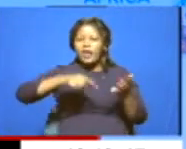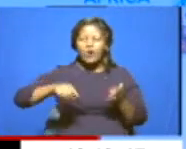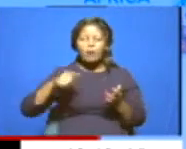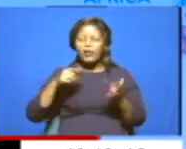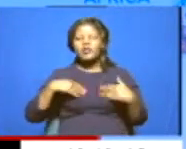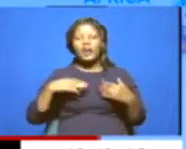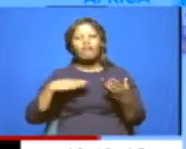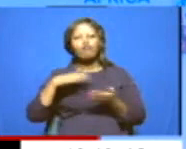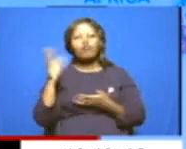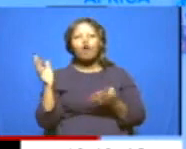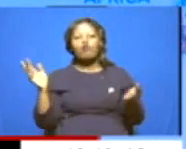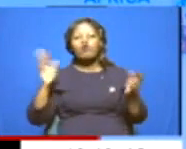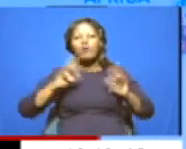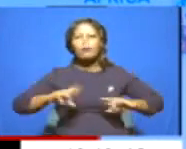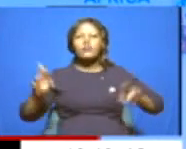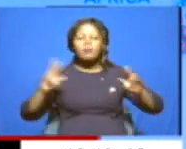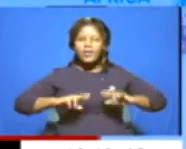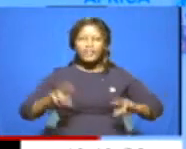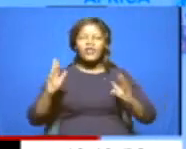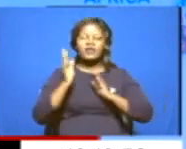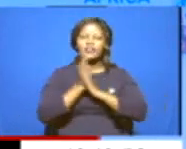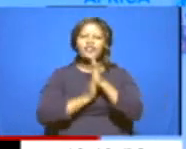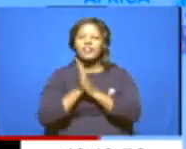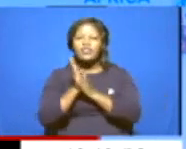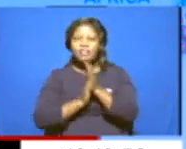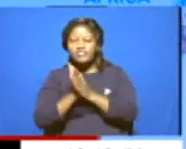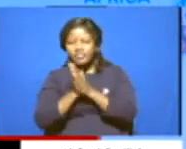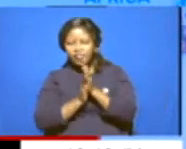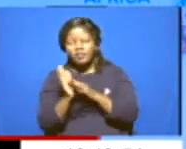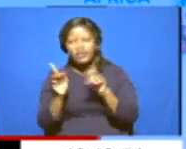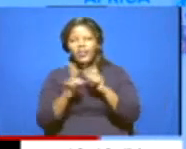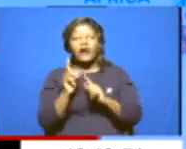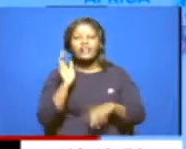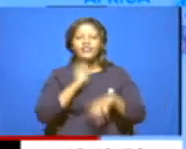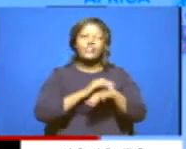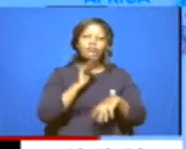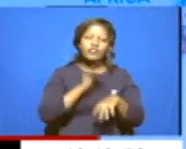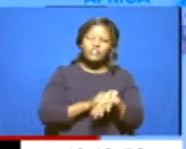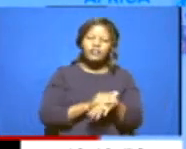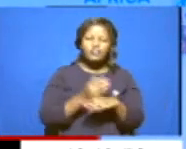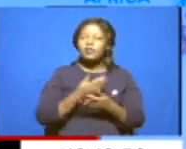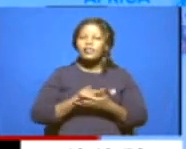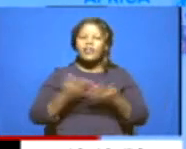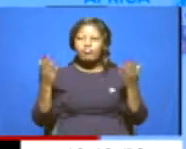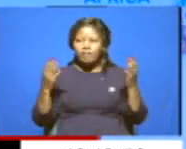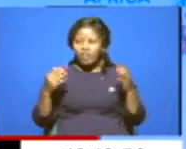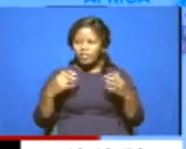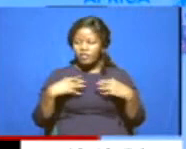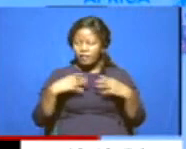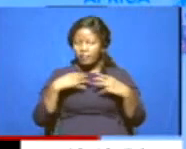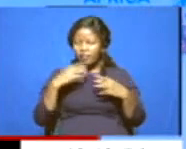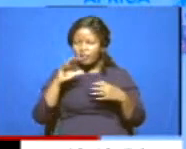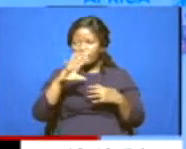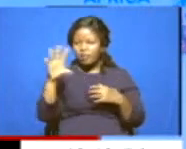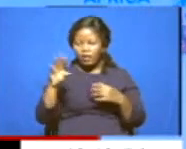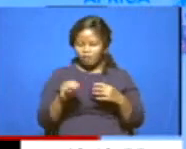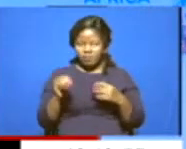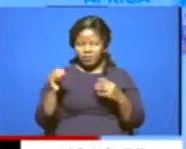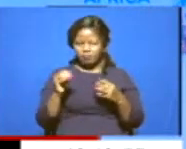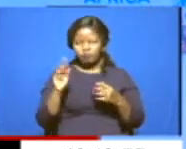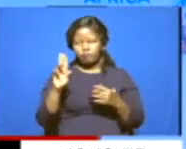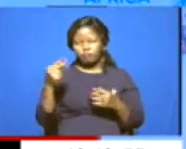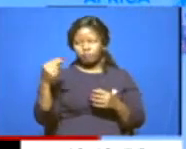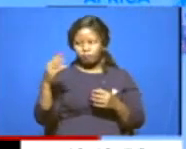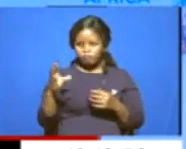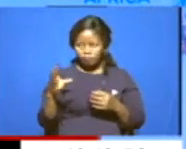preparedness, resilience, and efficiency across our intercontinental healthcare supply chains.